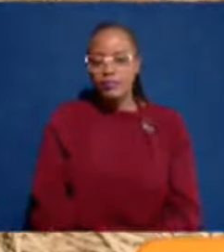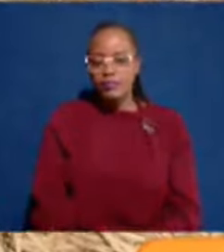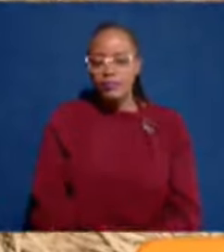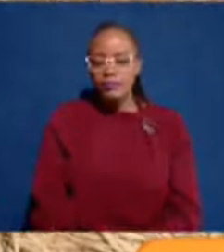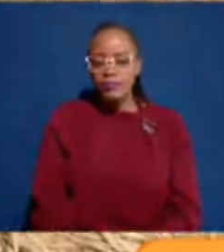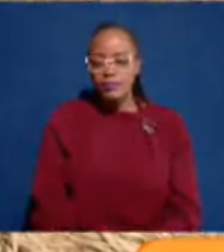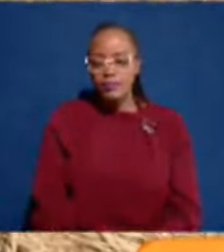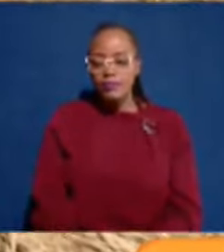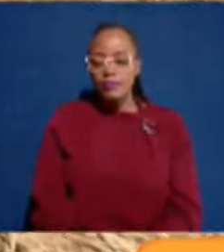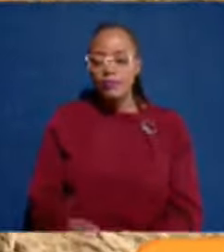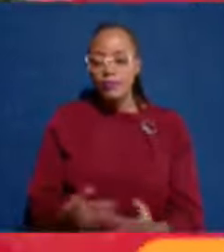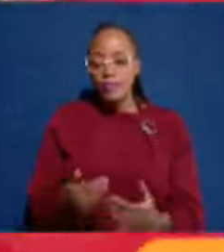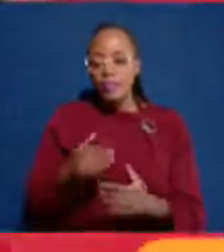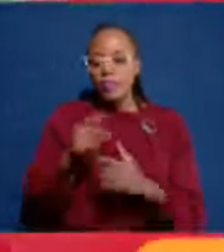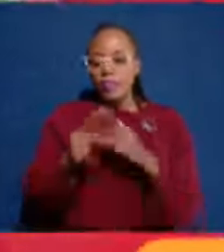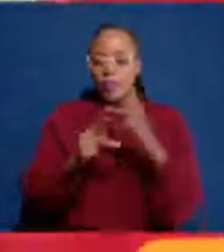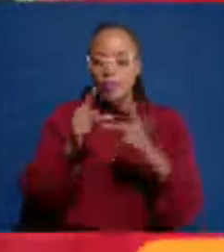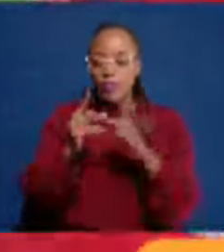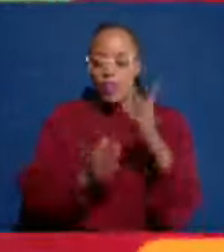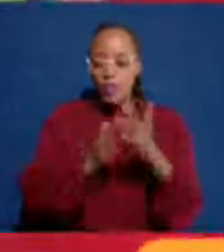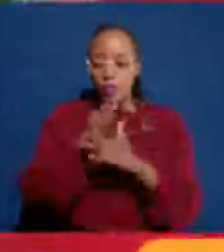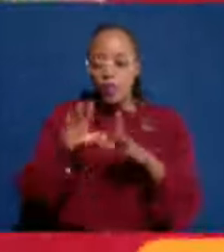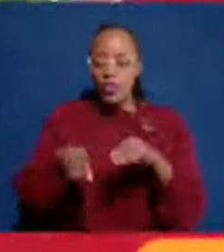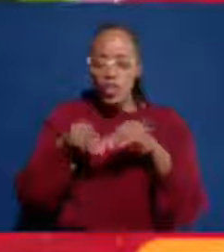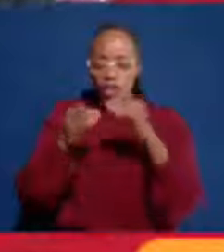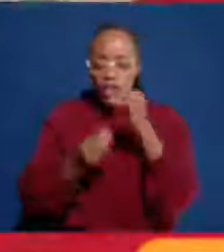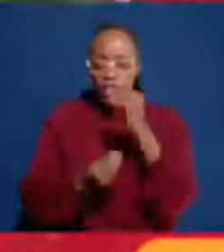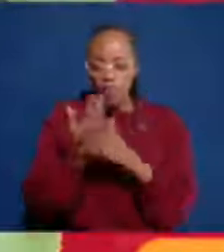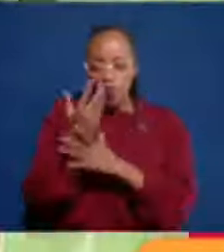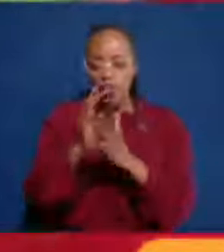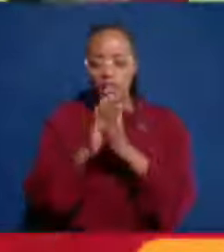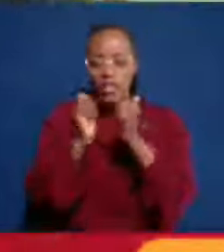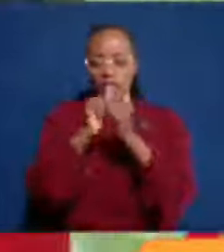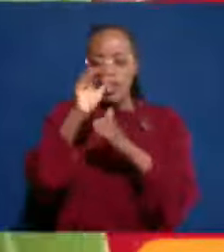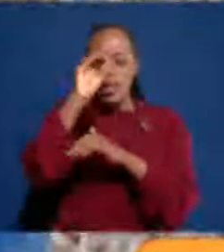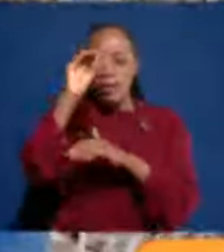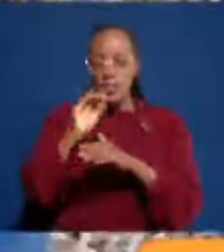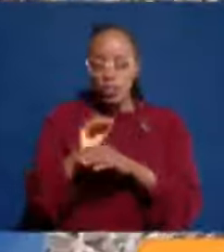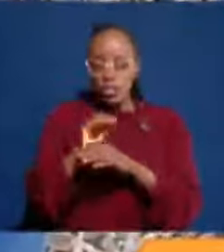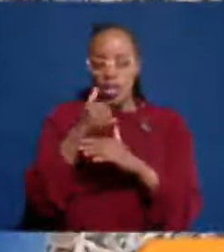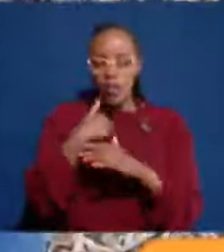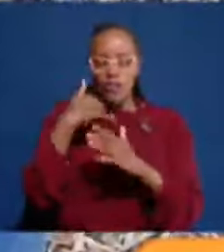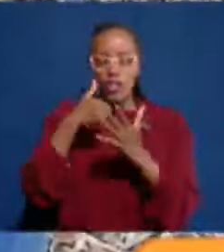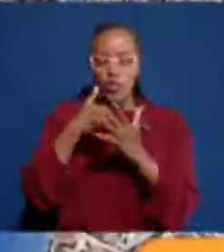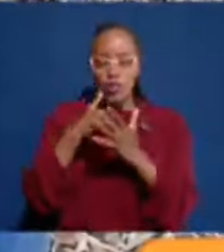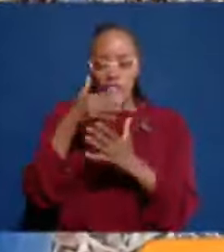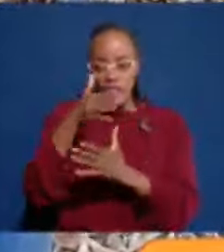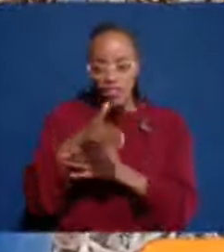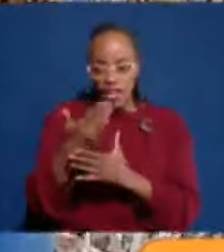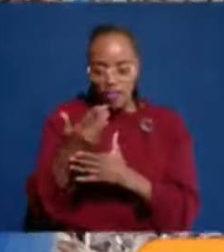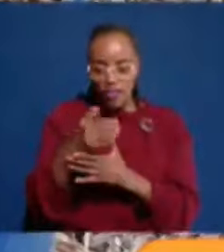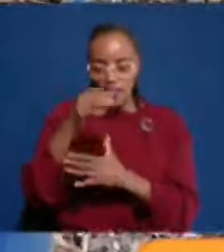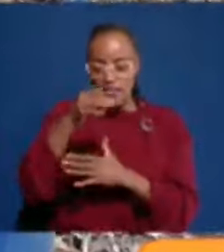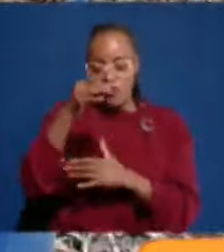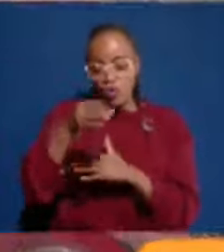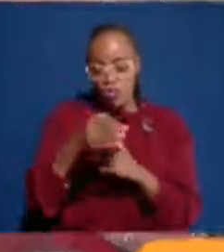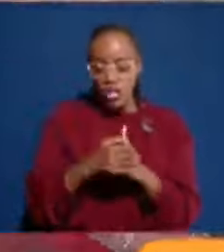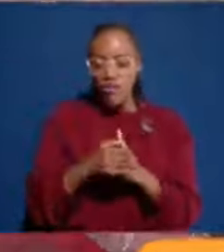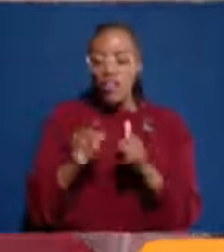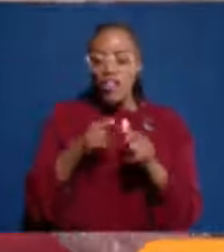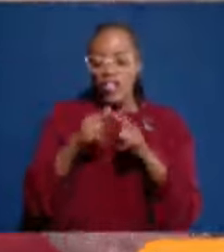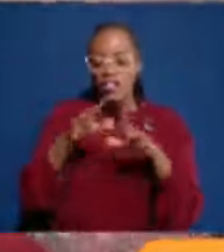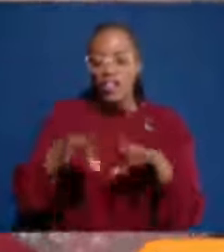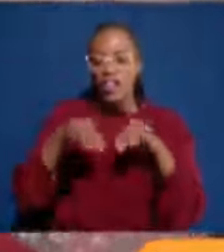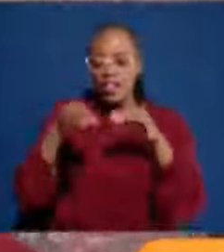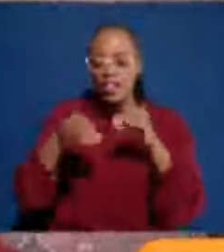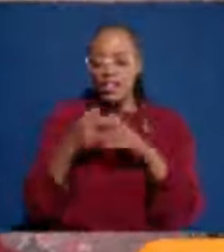The pellet making process starts by drying the grass, with 10% being the preferred moisture content. The grass is